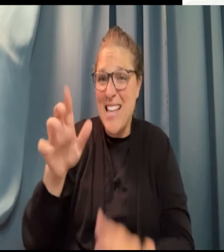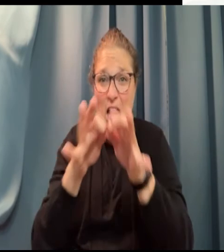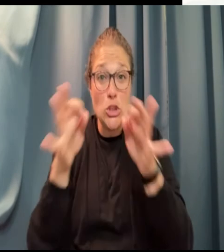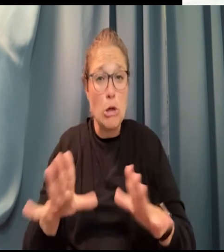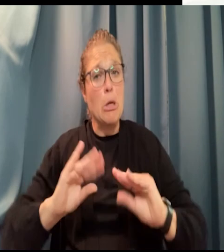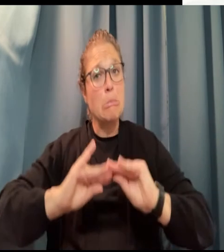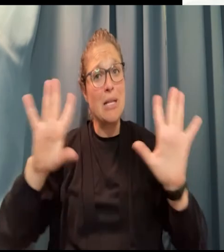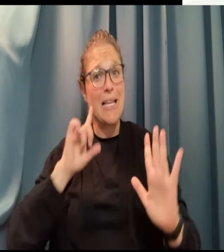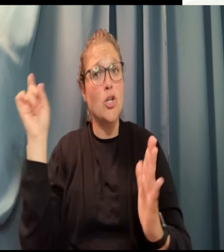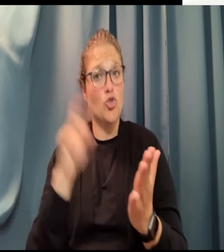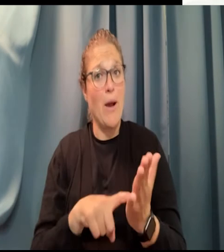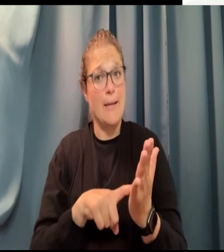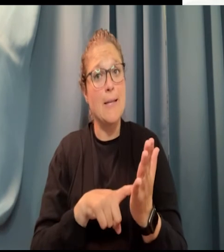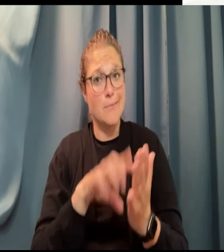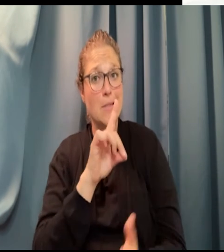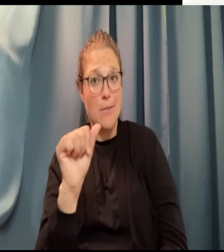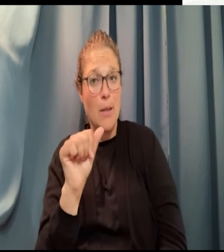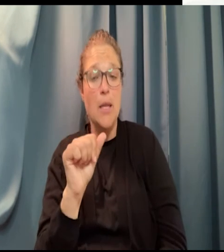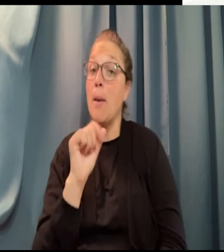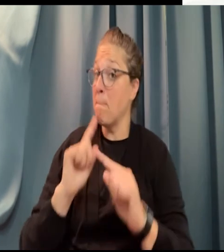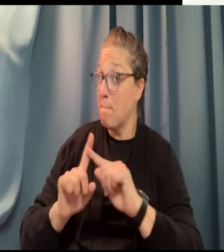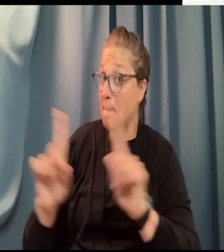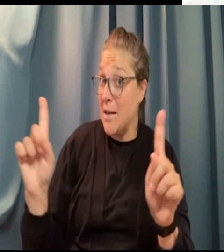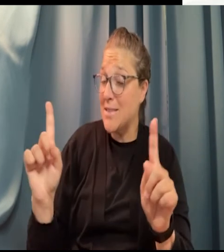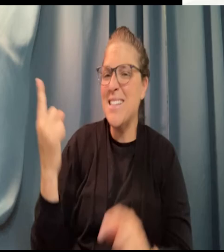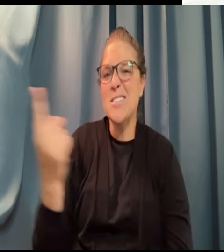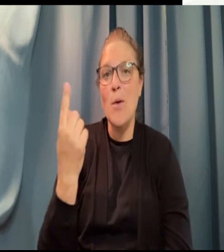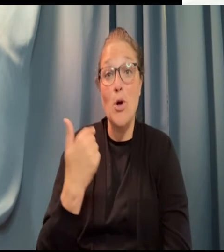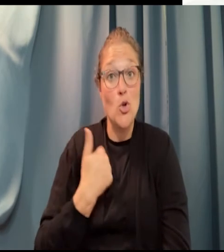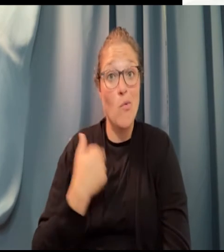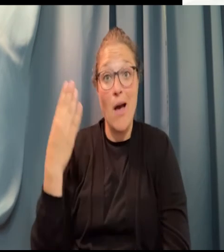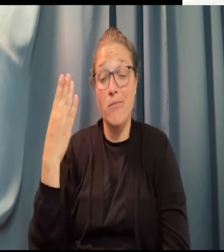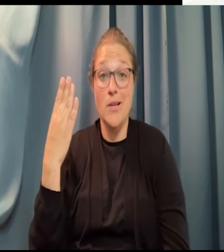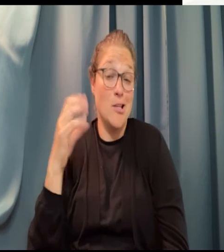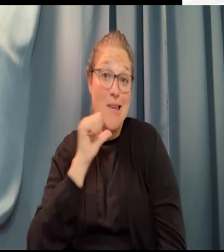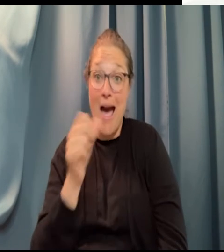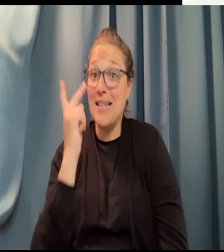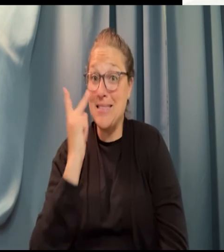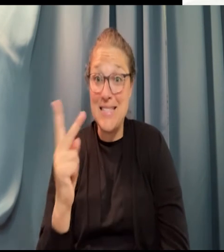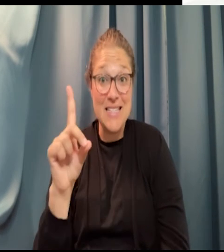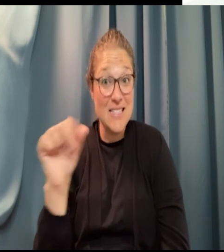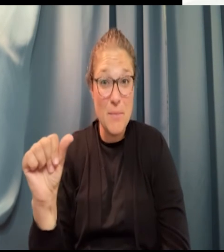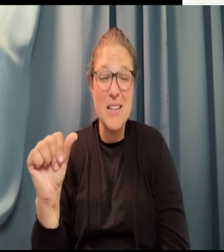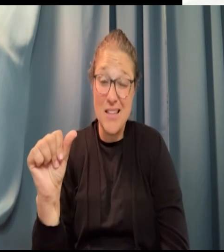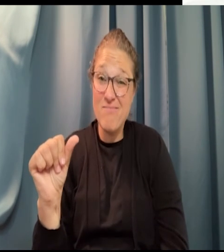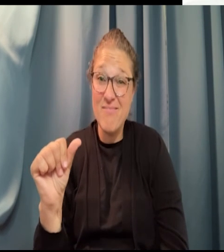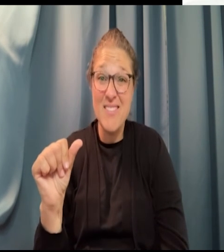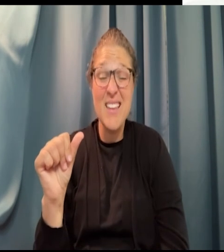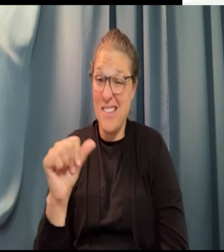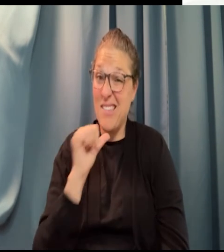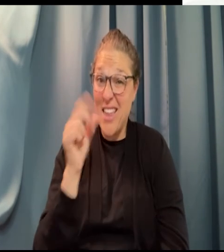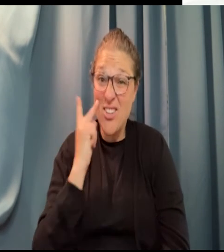or an ASL interpreter are easy to spot. However, someone with an invisible disability, well,